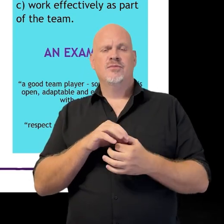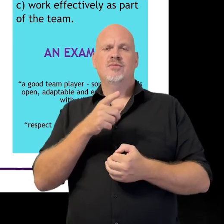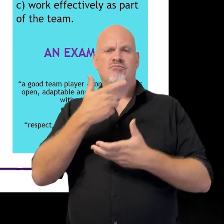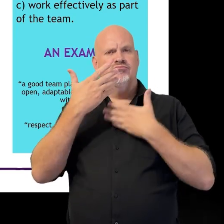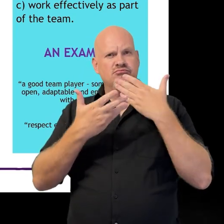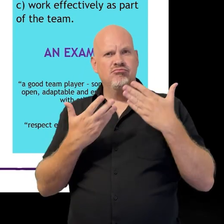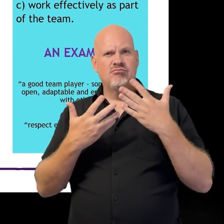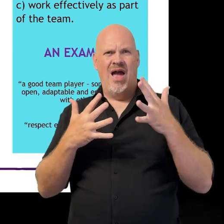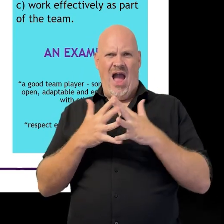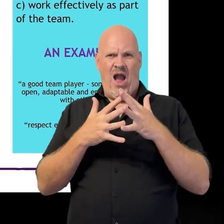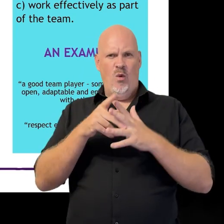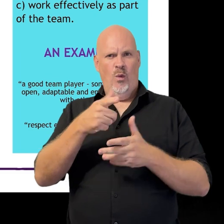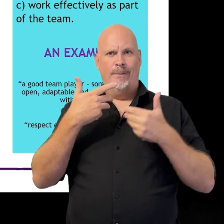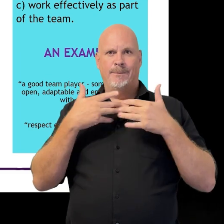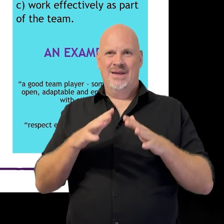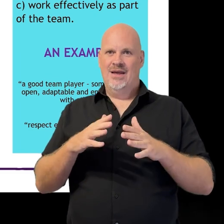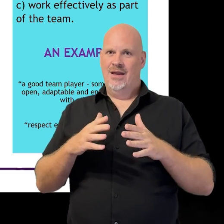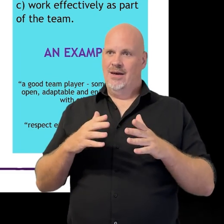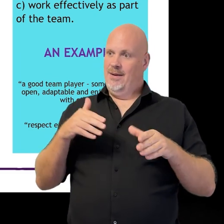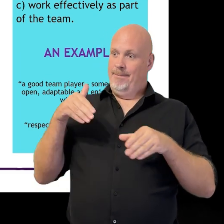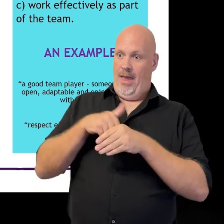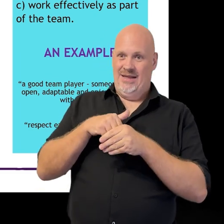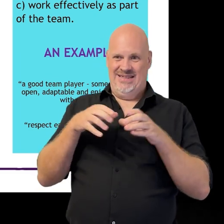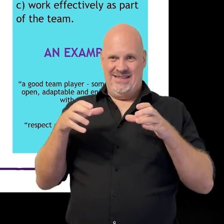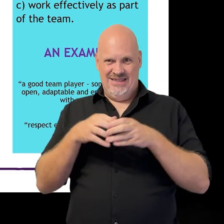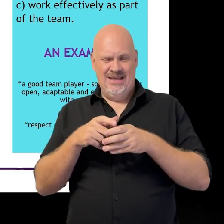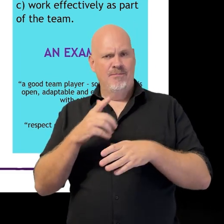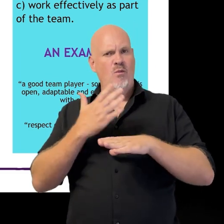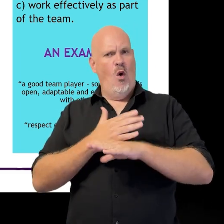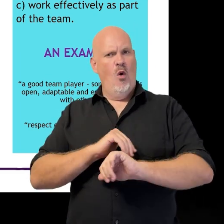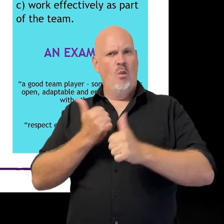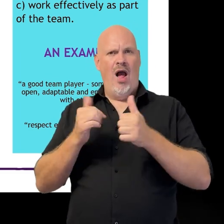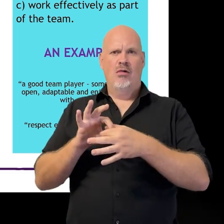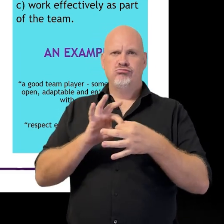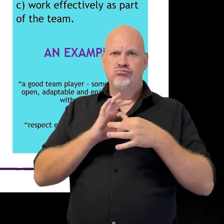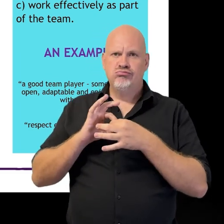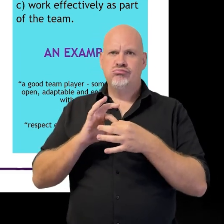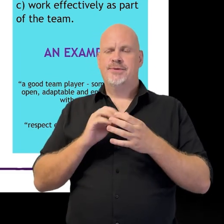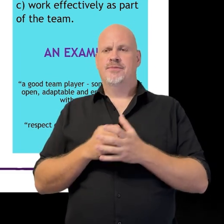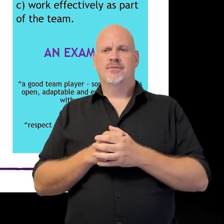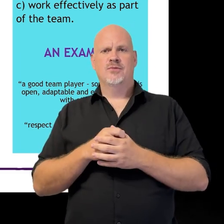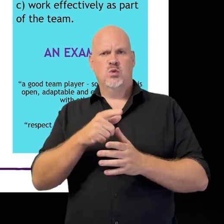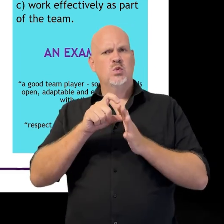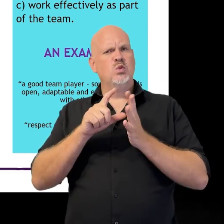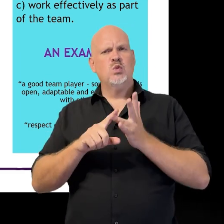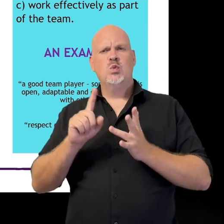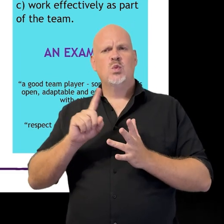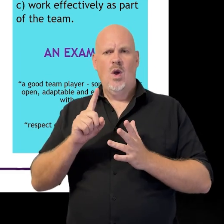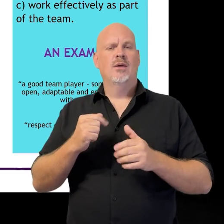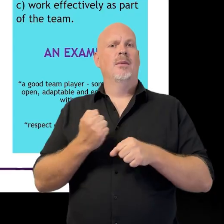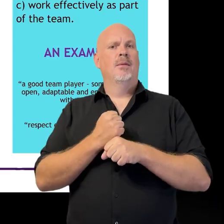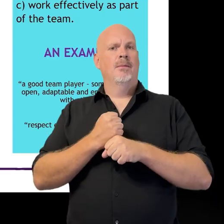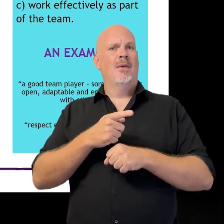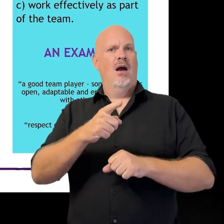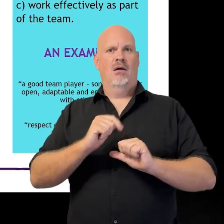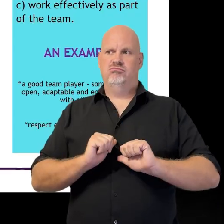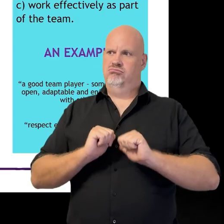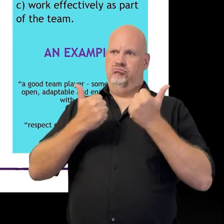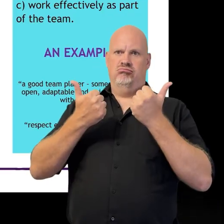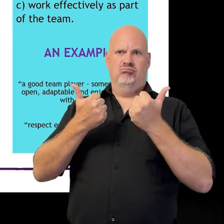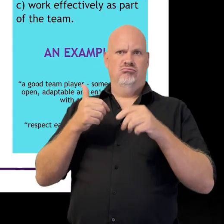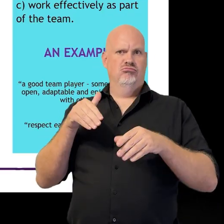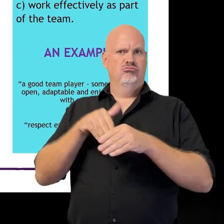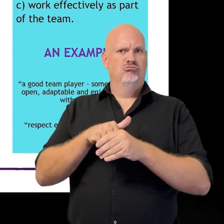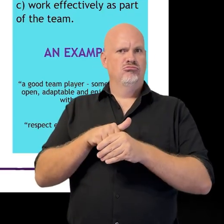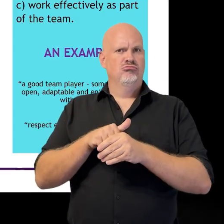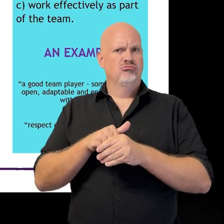in studies, or whatever context you think is appropriate here. Talk about how you have worked effectively as part